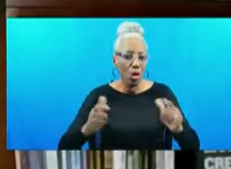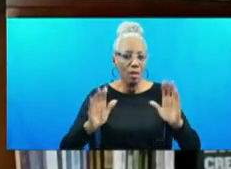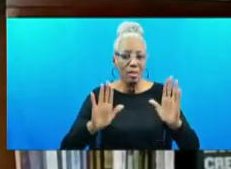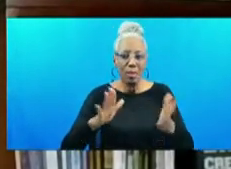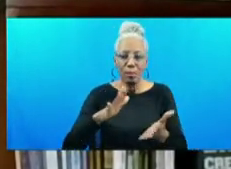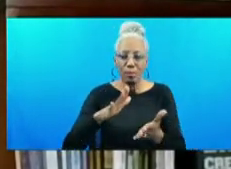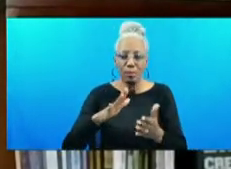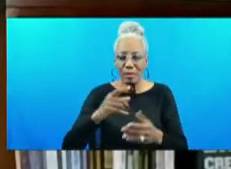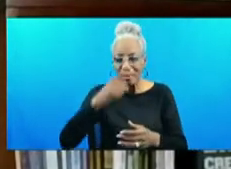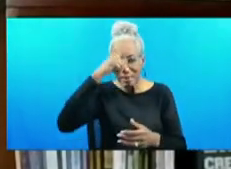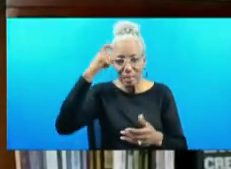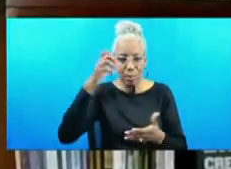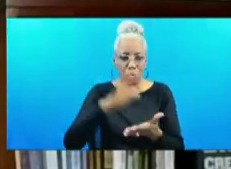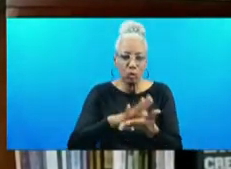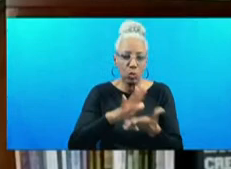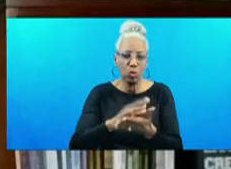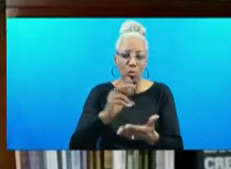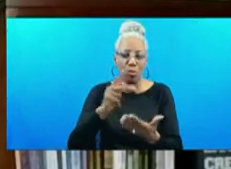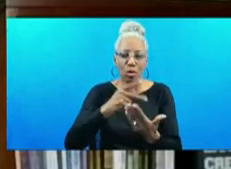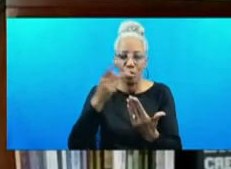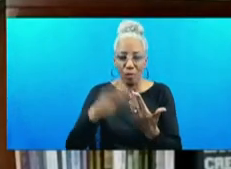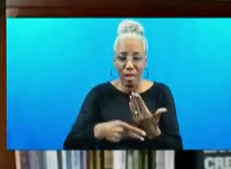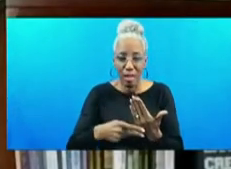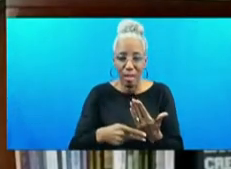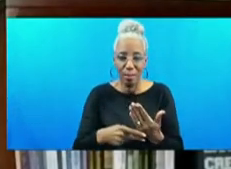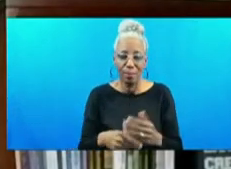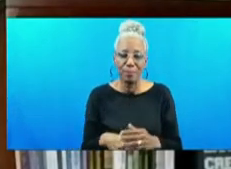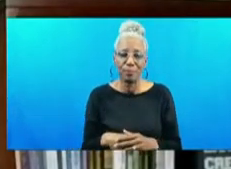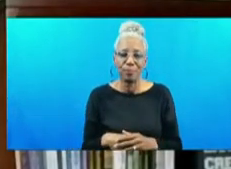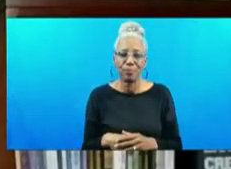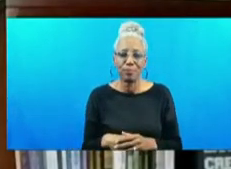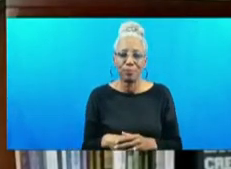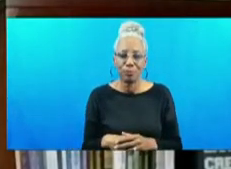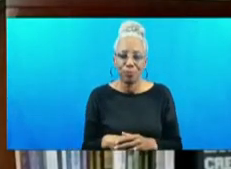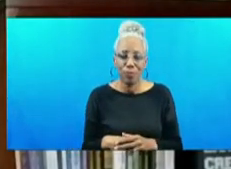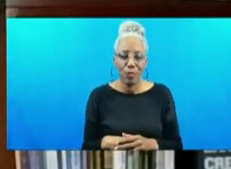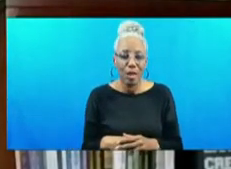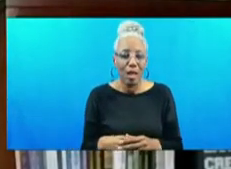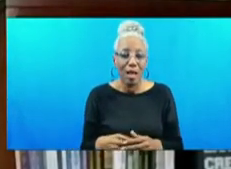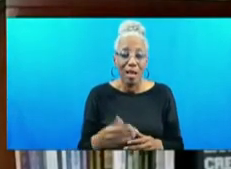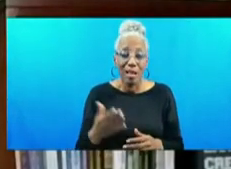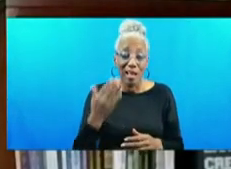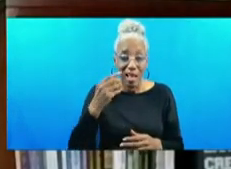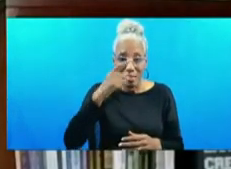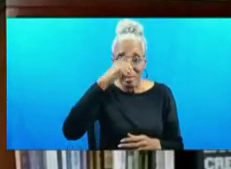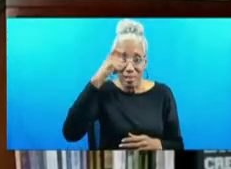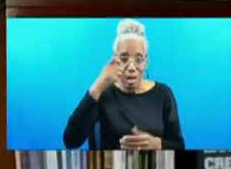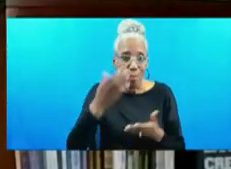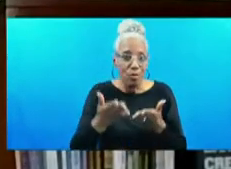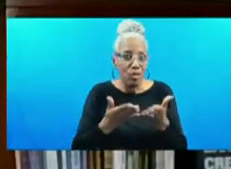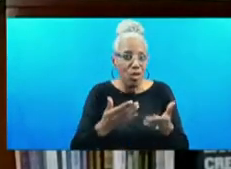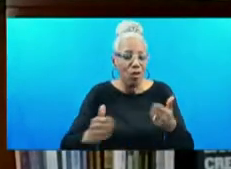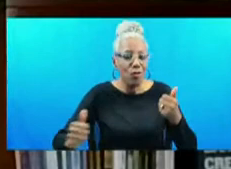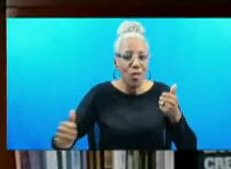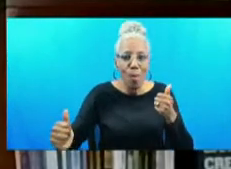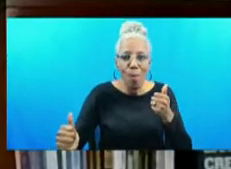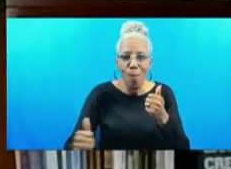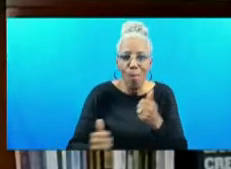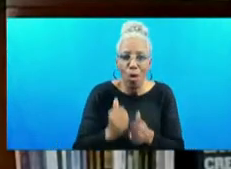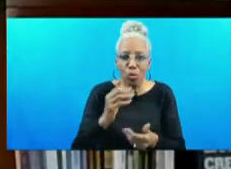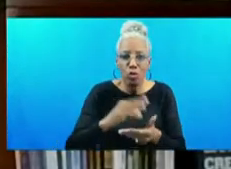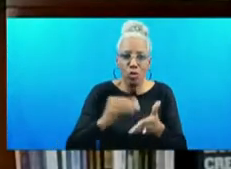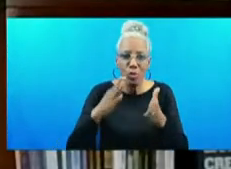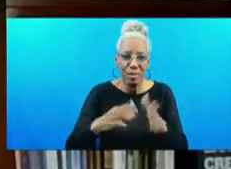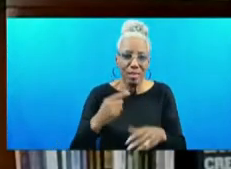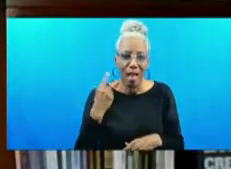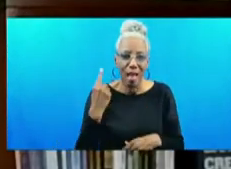time ever serving the largest number of students that we have ever been able to serve in Montgomery County Public Schools, that means